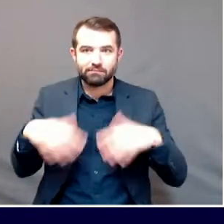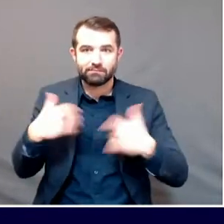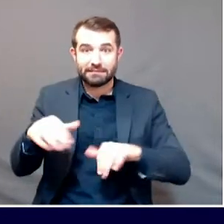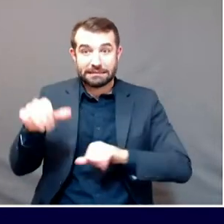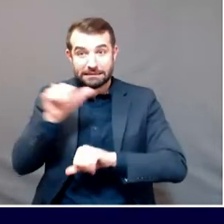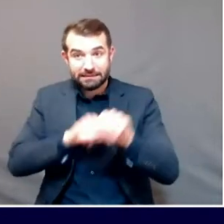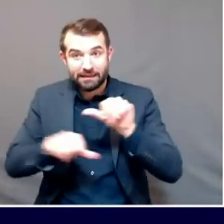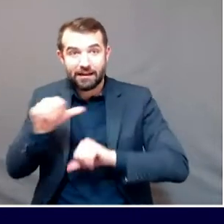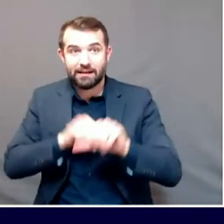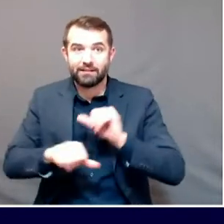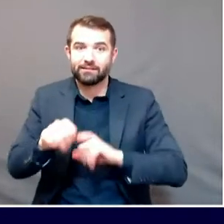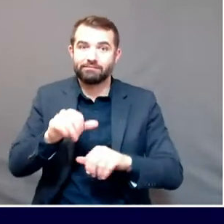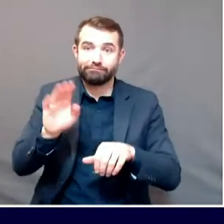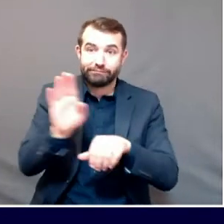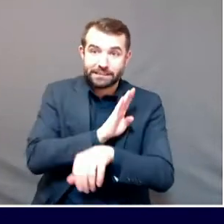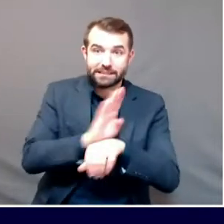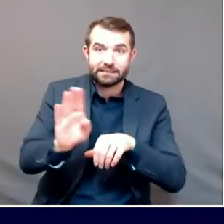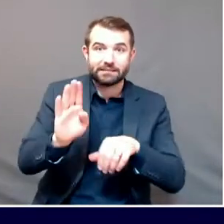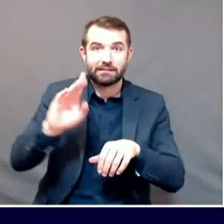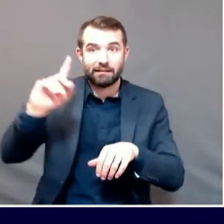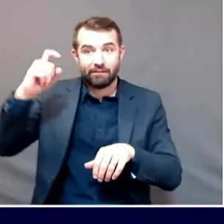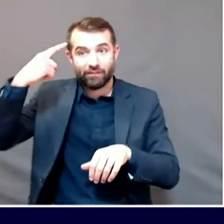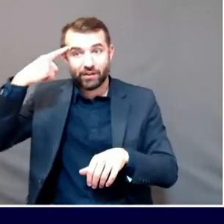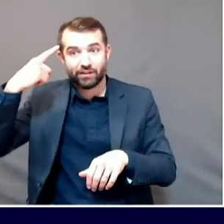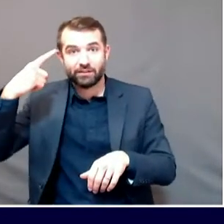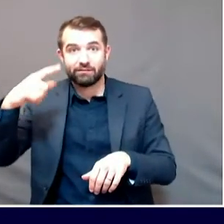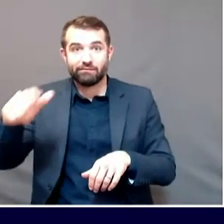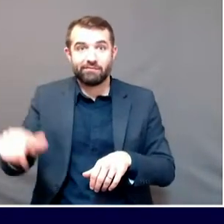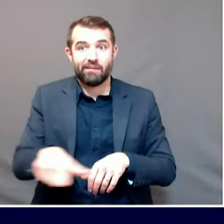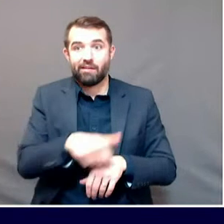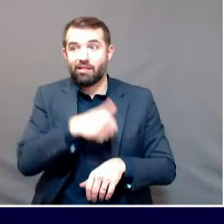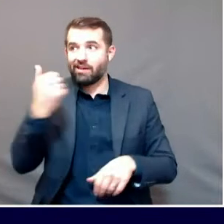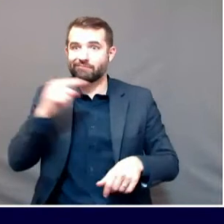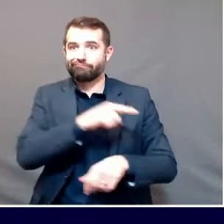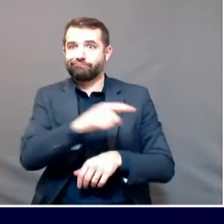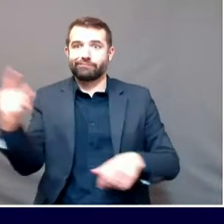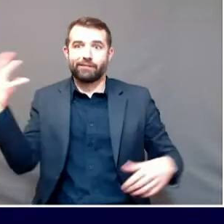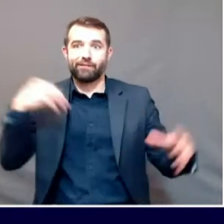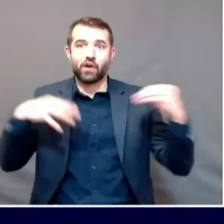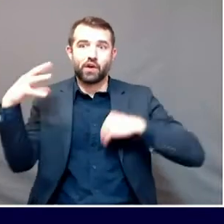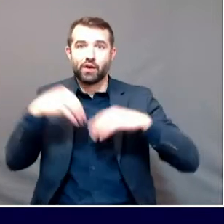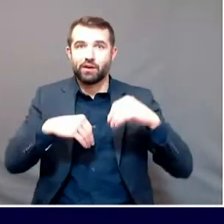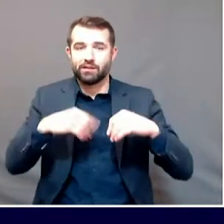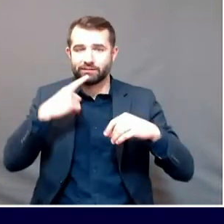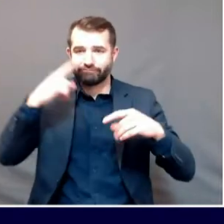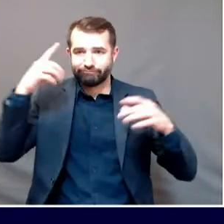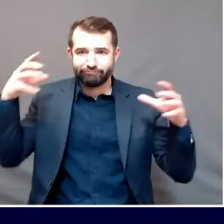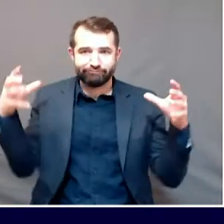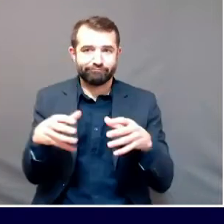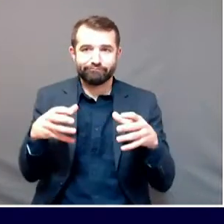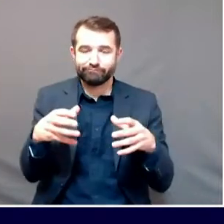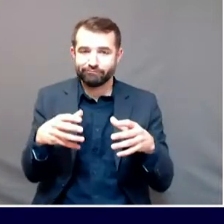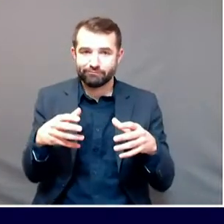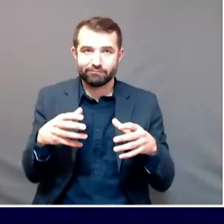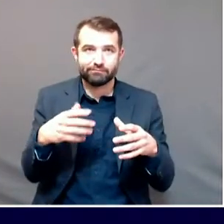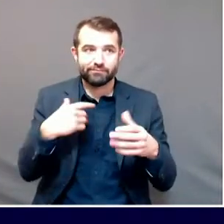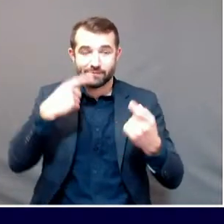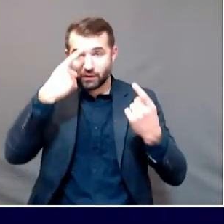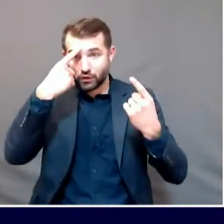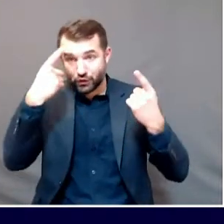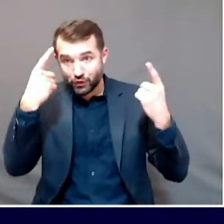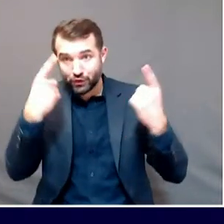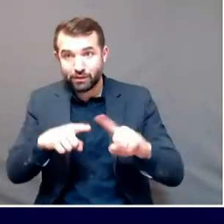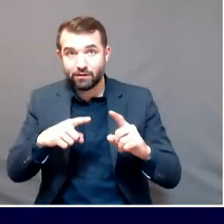government, and other stakeholders comes together to solve a common problem. These vaccines represent a breakthrough and one that